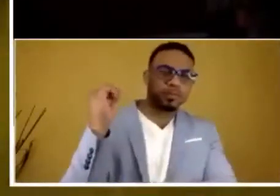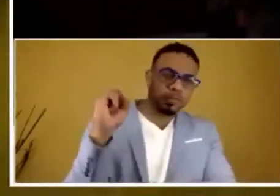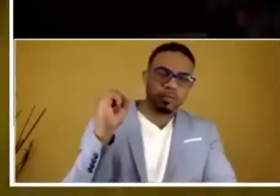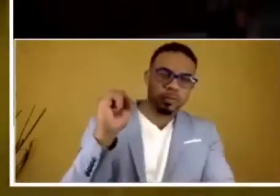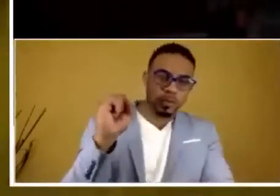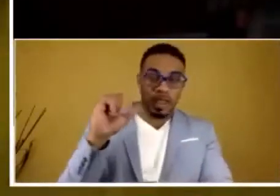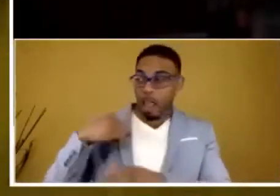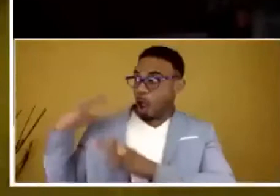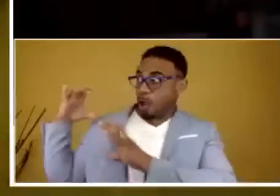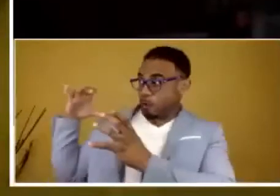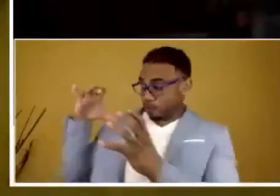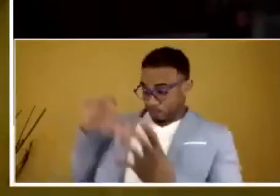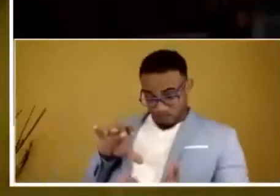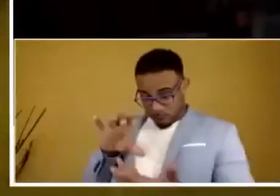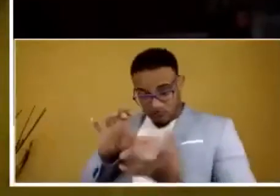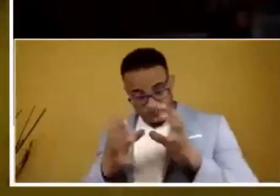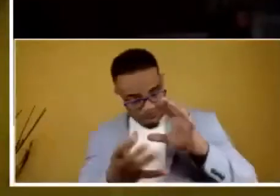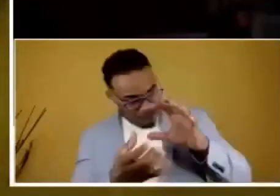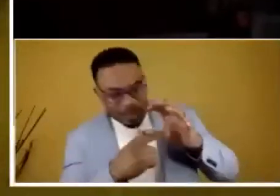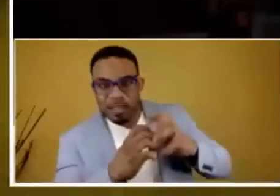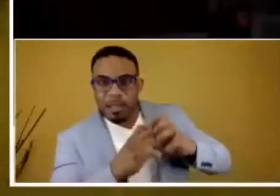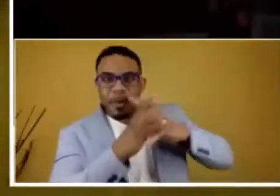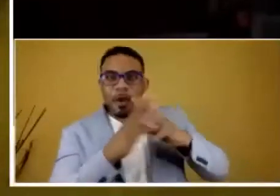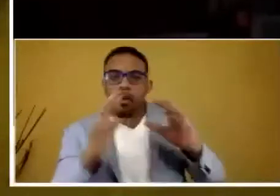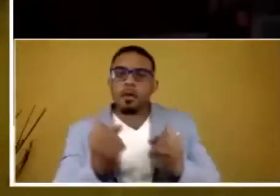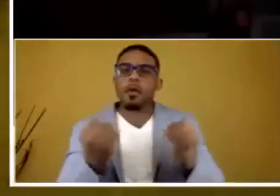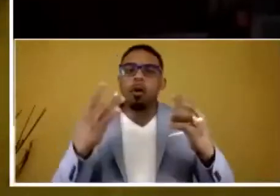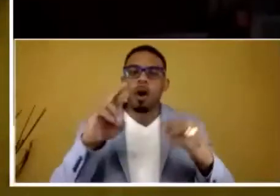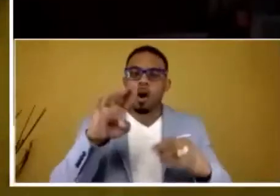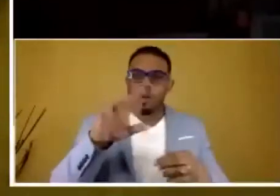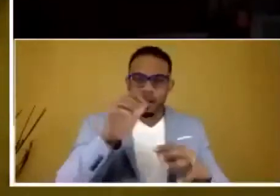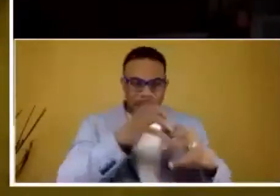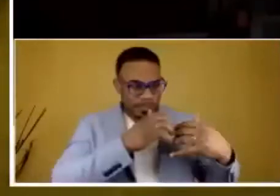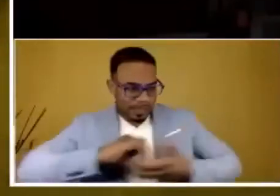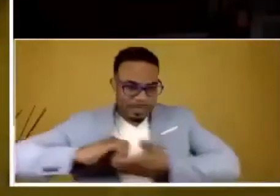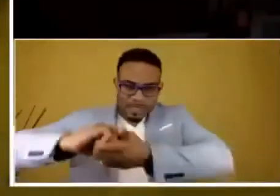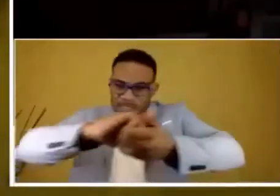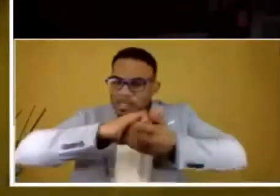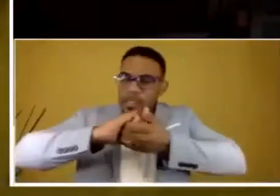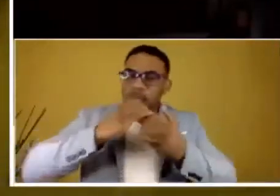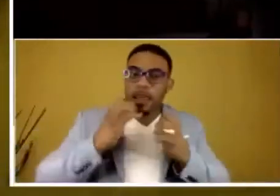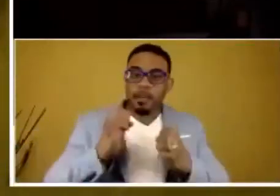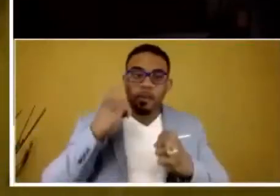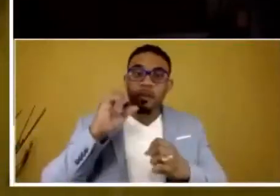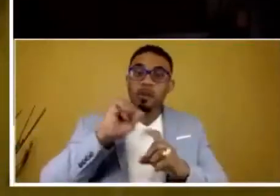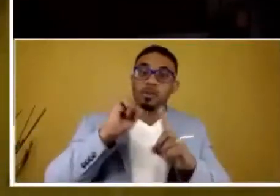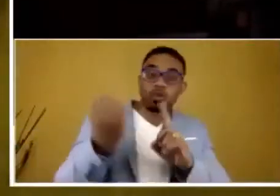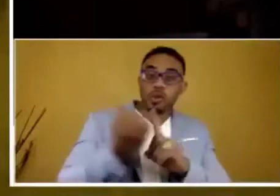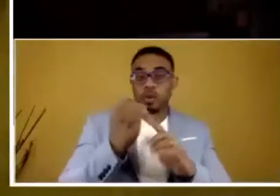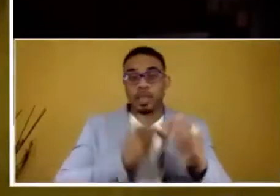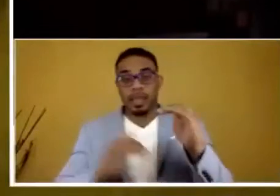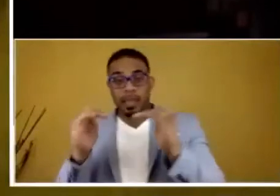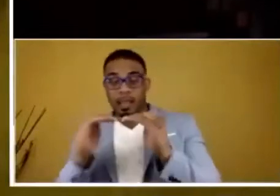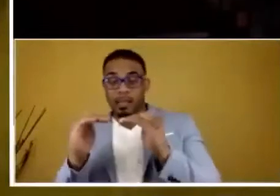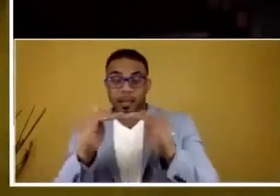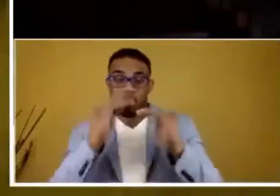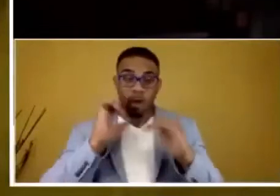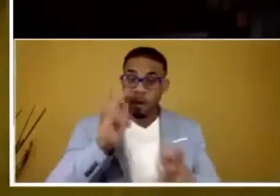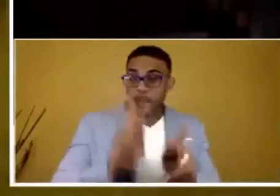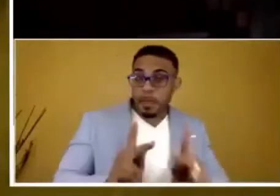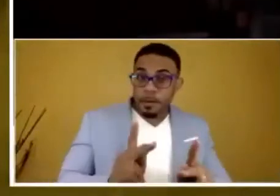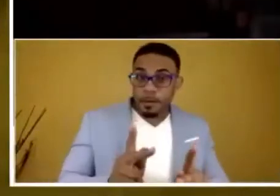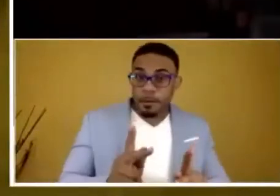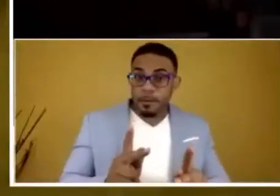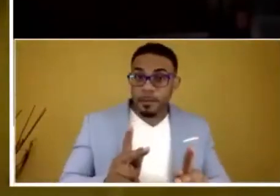inheritance. That this building of a multiracial solidarity effort for social and economic justice for all people,